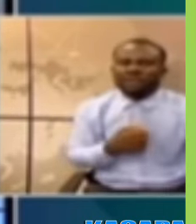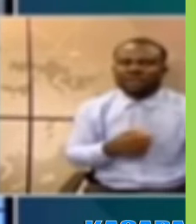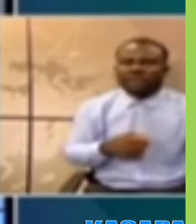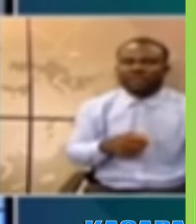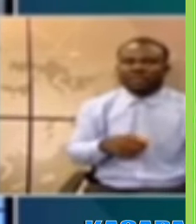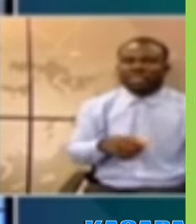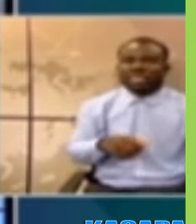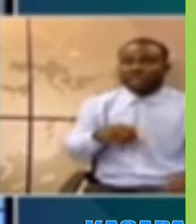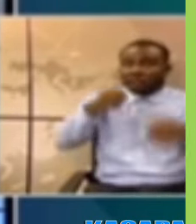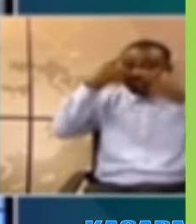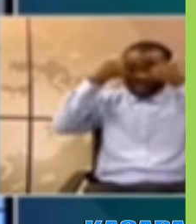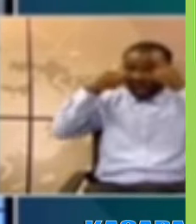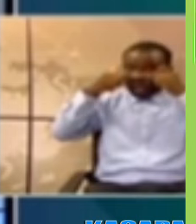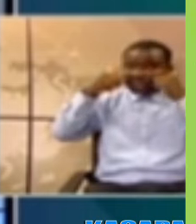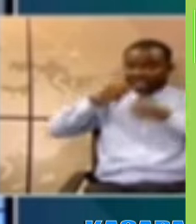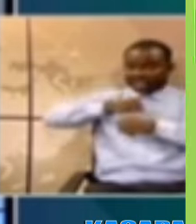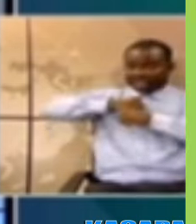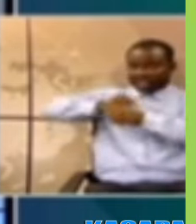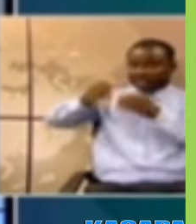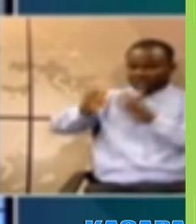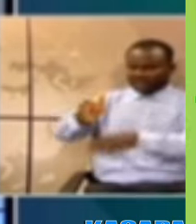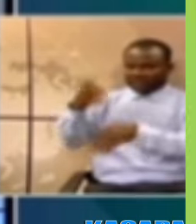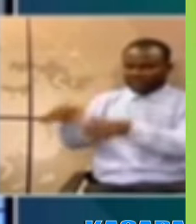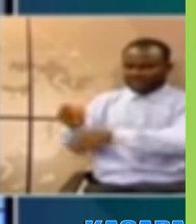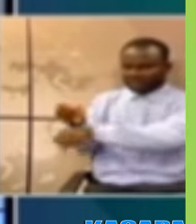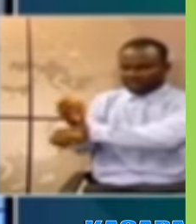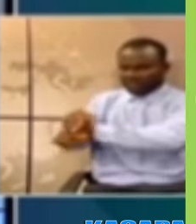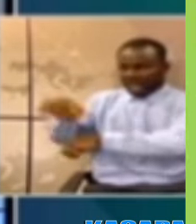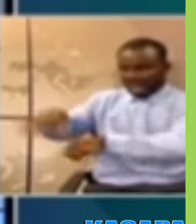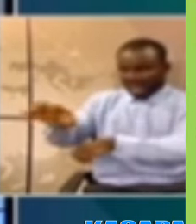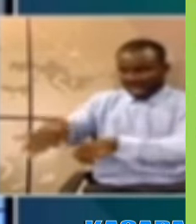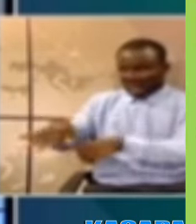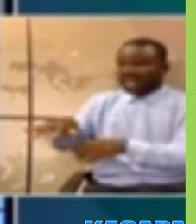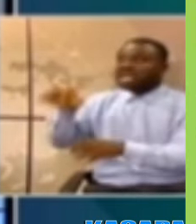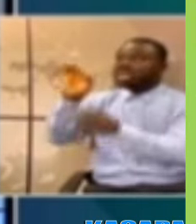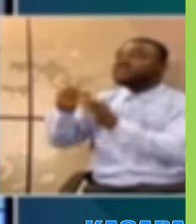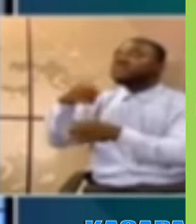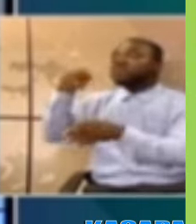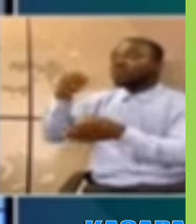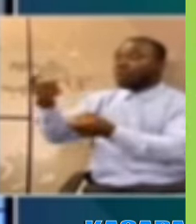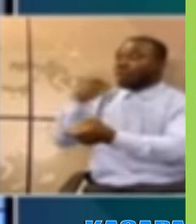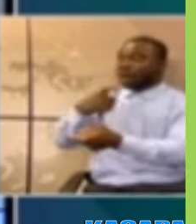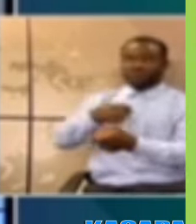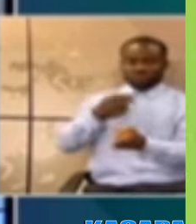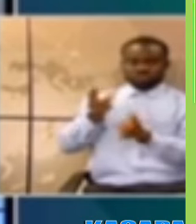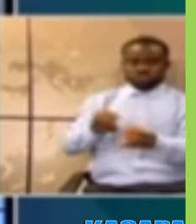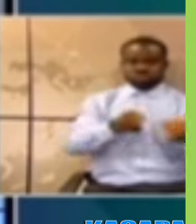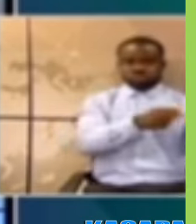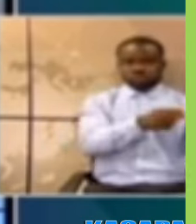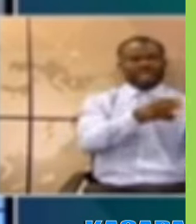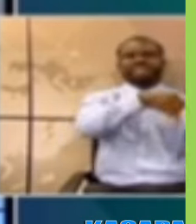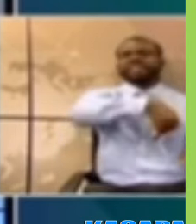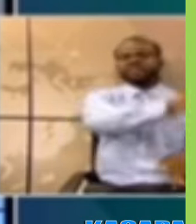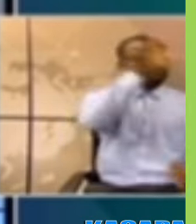a security wise, Mamma Tuni for say, Mamma, work as young Kumu Crofay crowd, Romaya, Romaya, and to Wakuma, no,